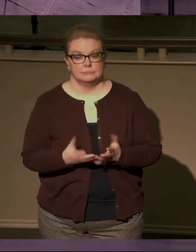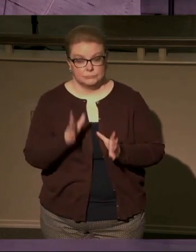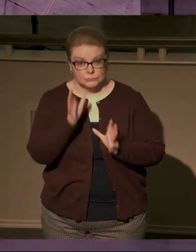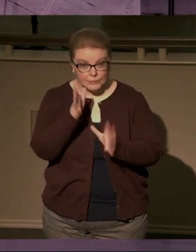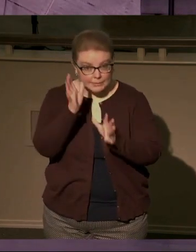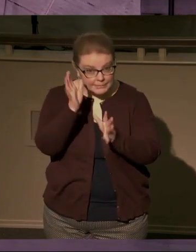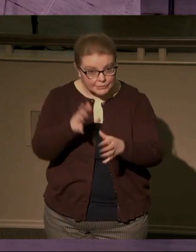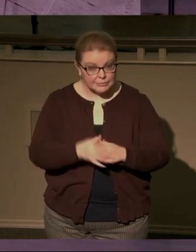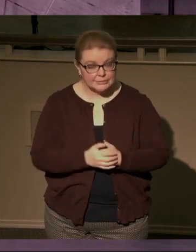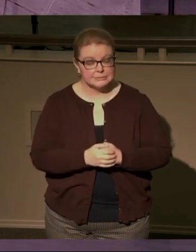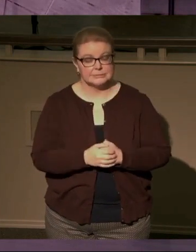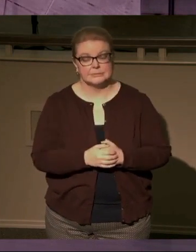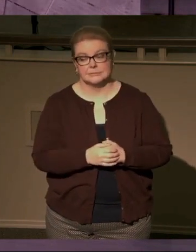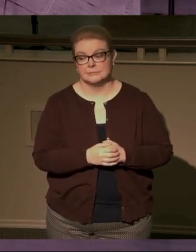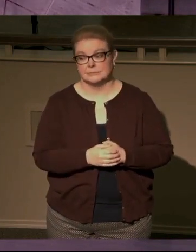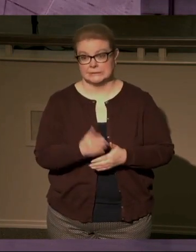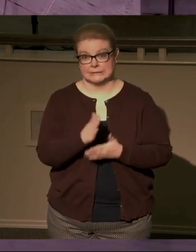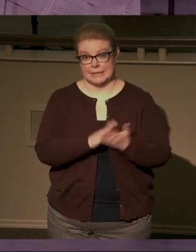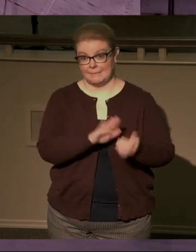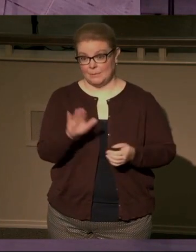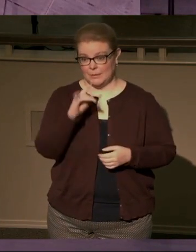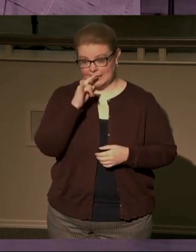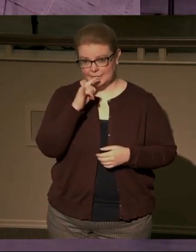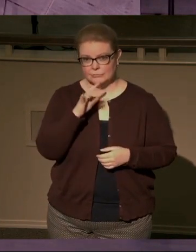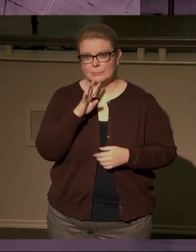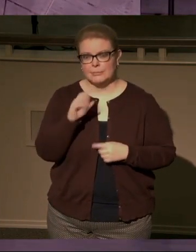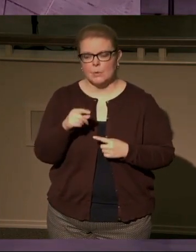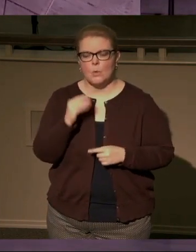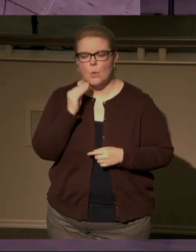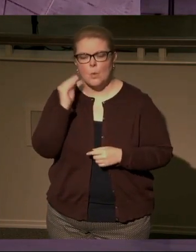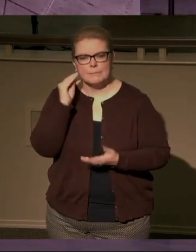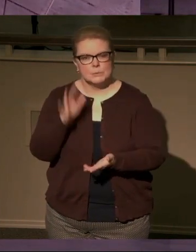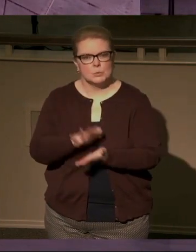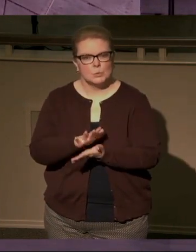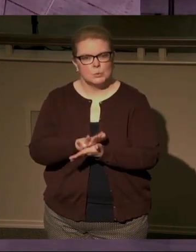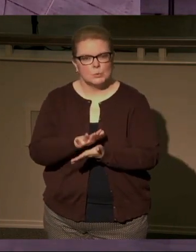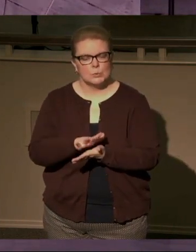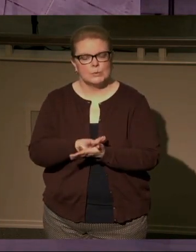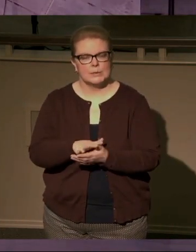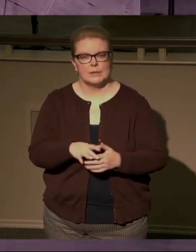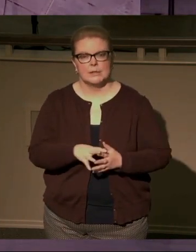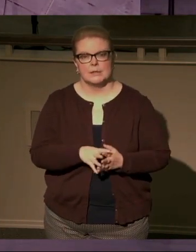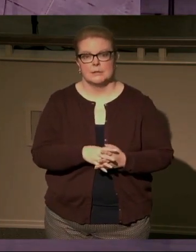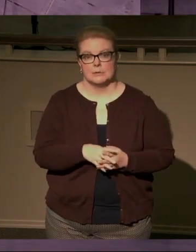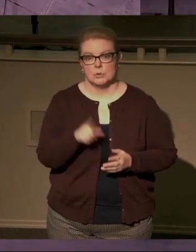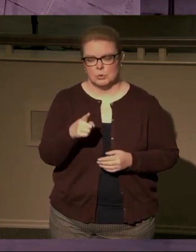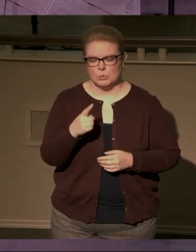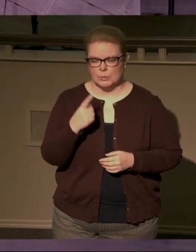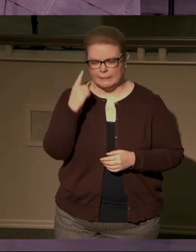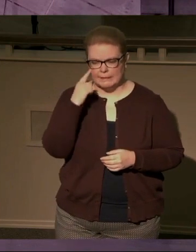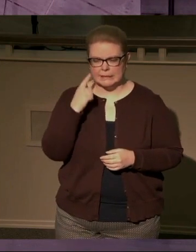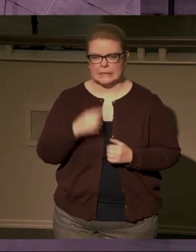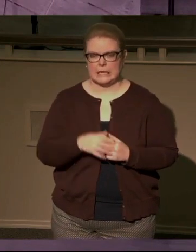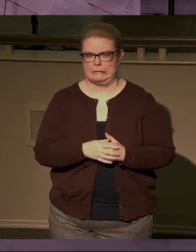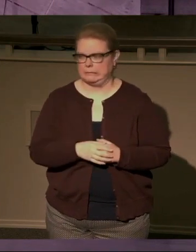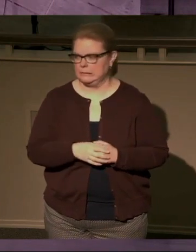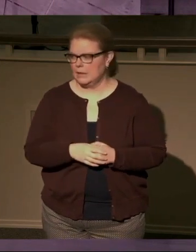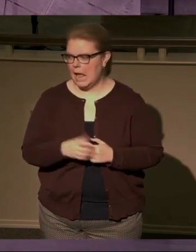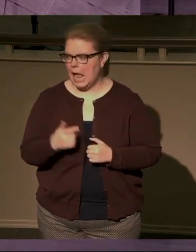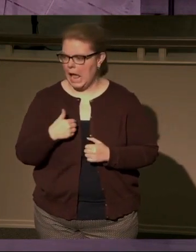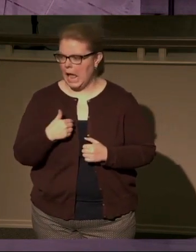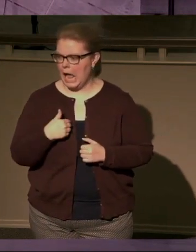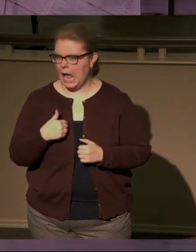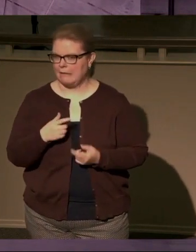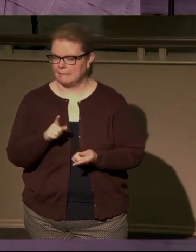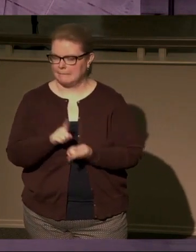Grandparents, listen, some of your kids are talking about homeschooling, and here's what you're saying. You know, I've met some homeschool